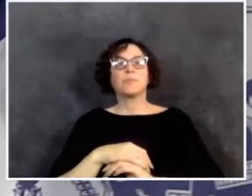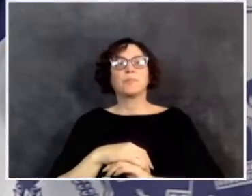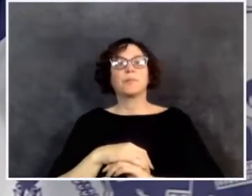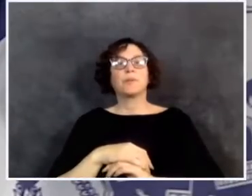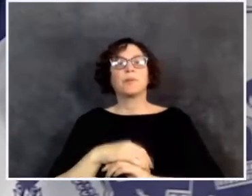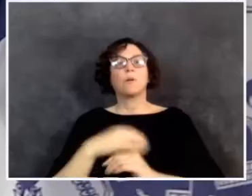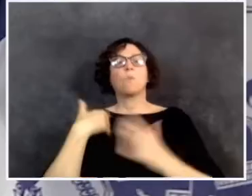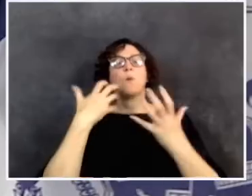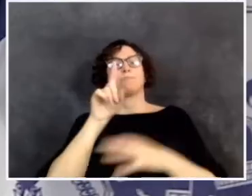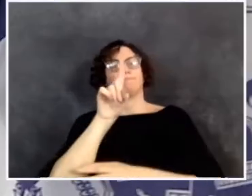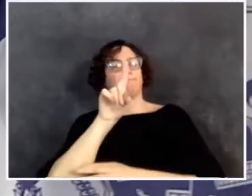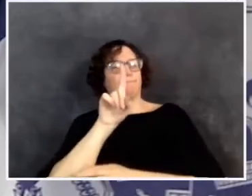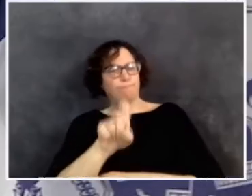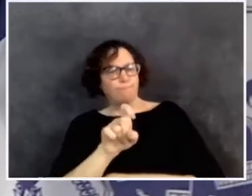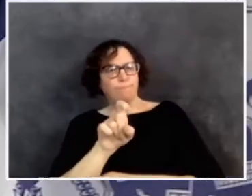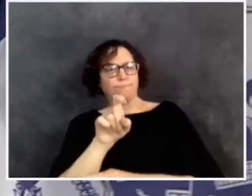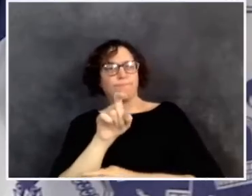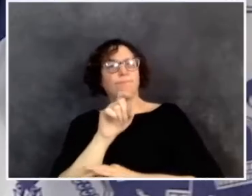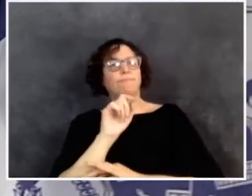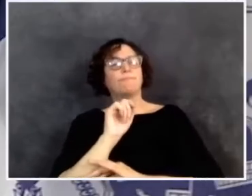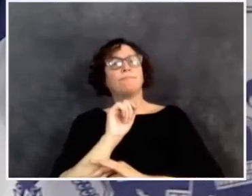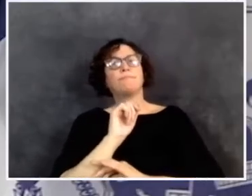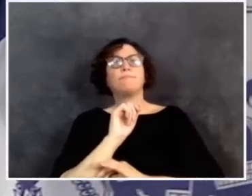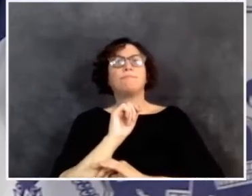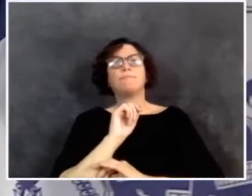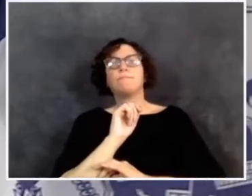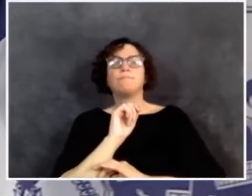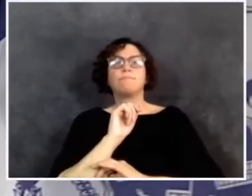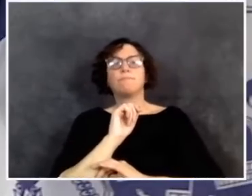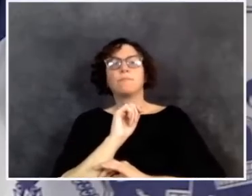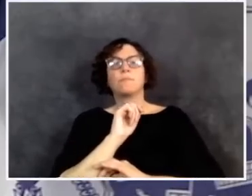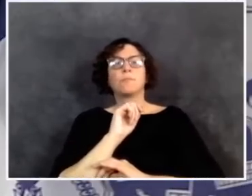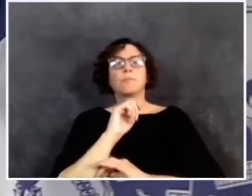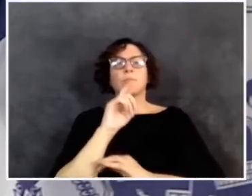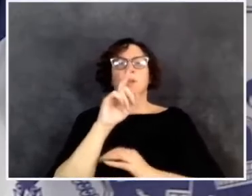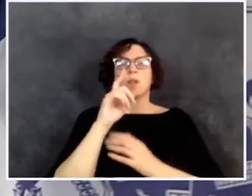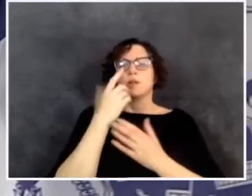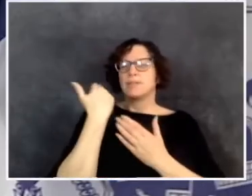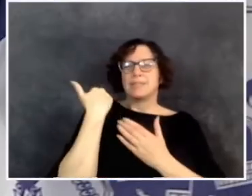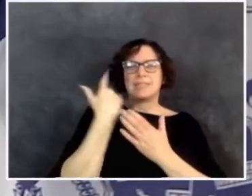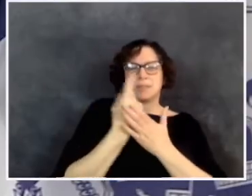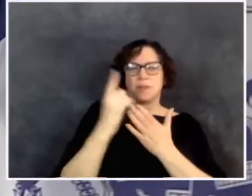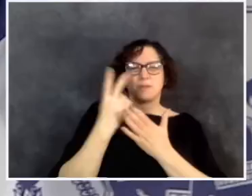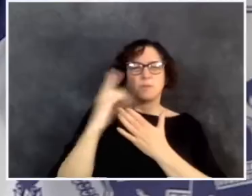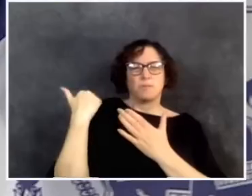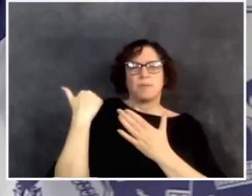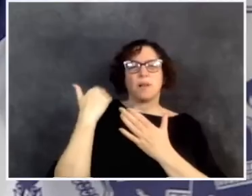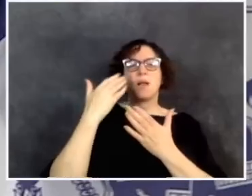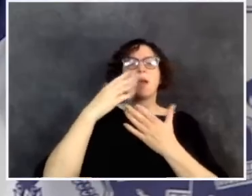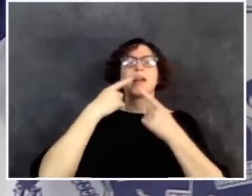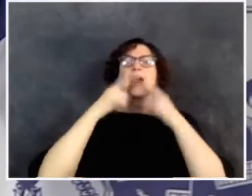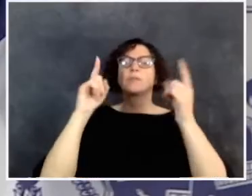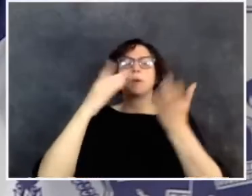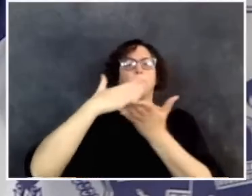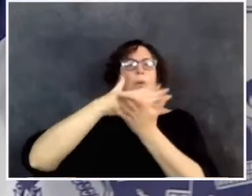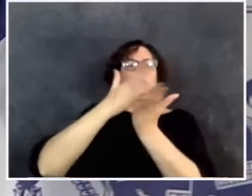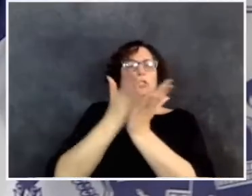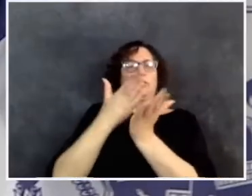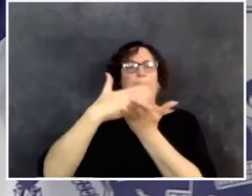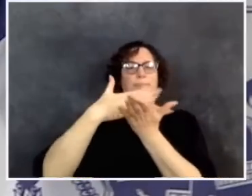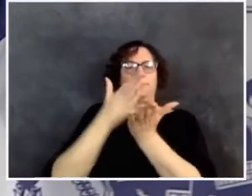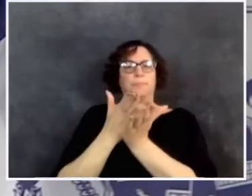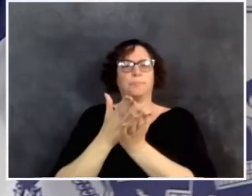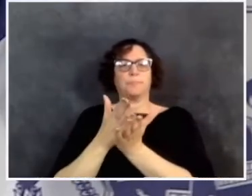municipal budget, and you described it at the time as wartime. Even in years of more robust revenues and projections, the shortfalls that